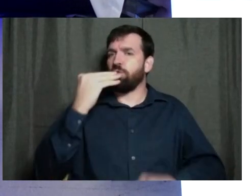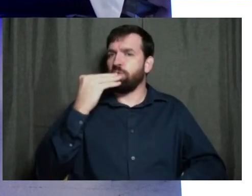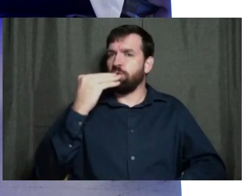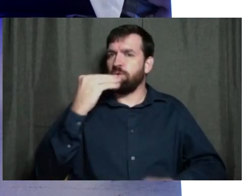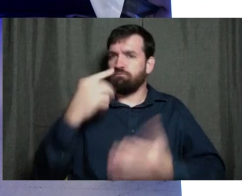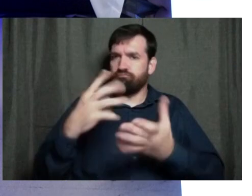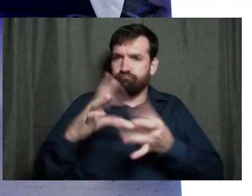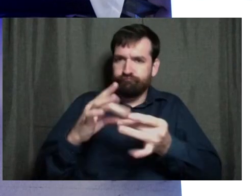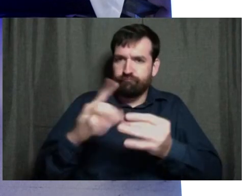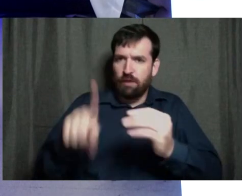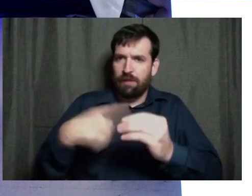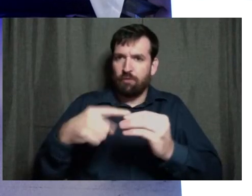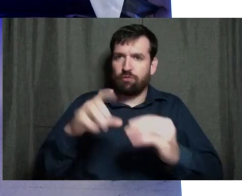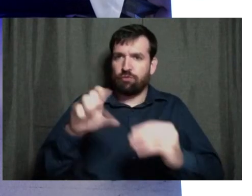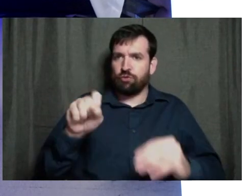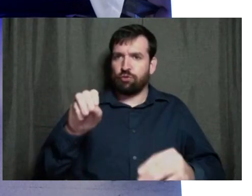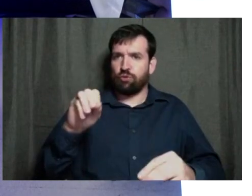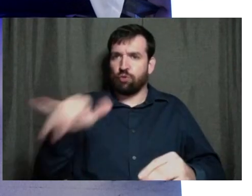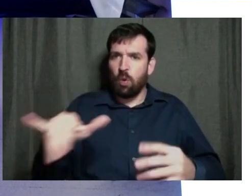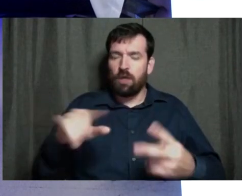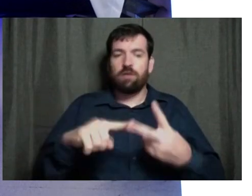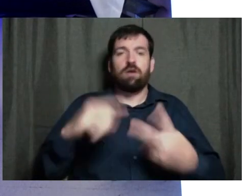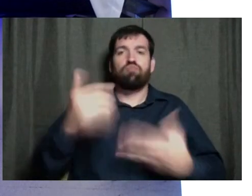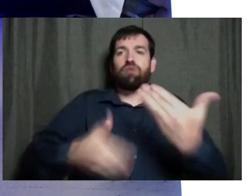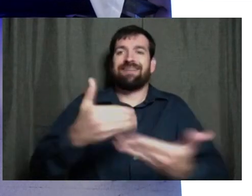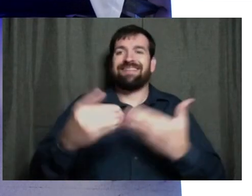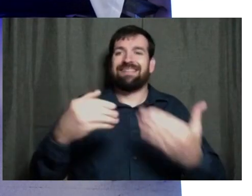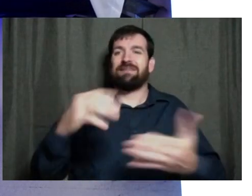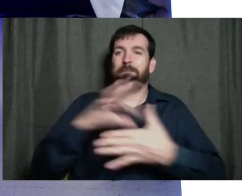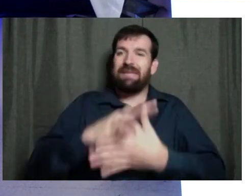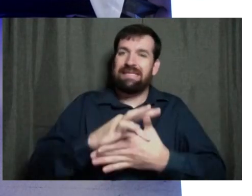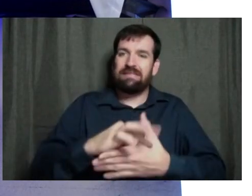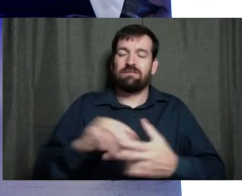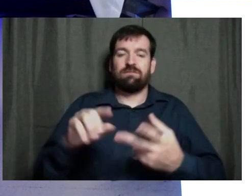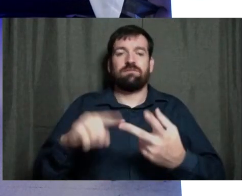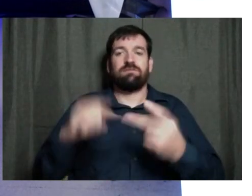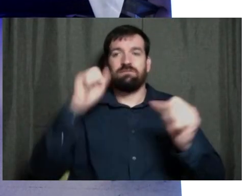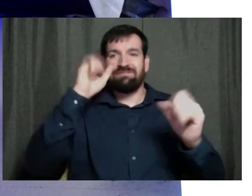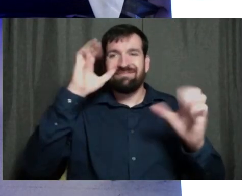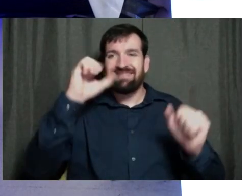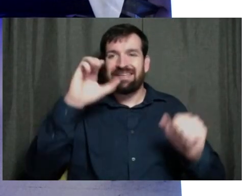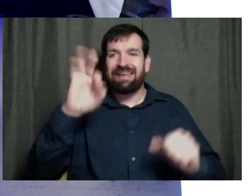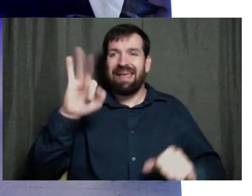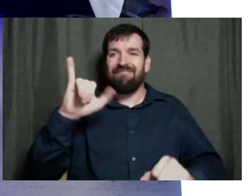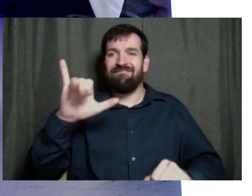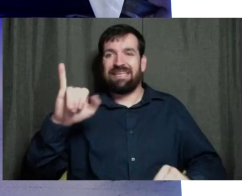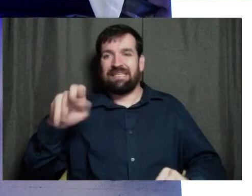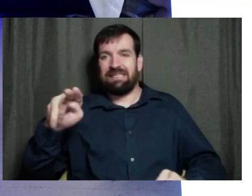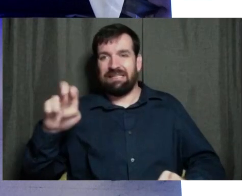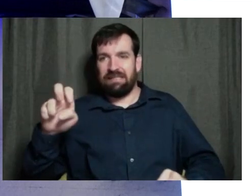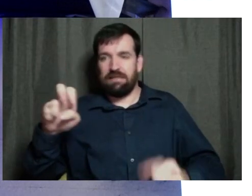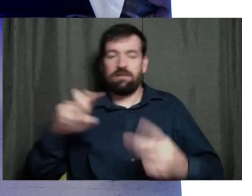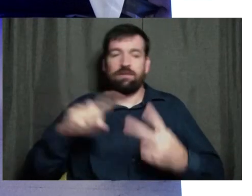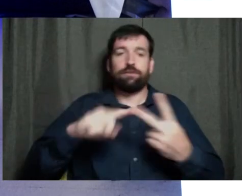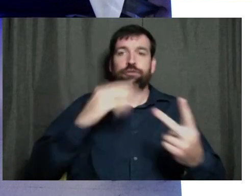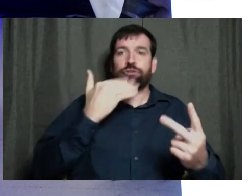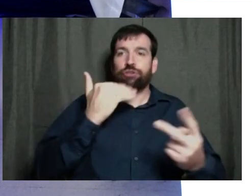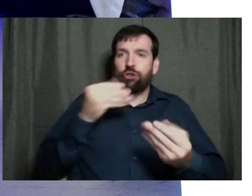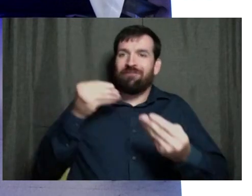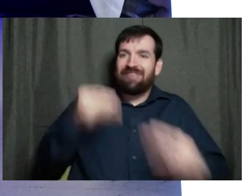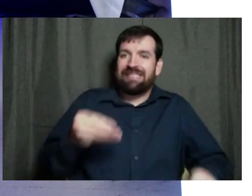soy, processed meats, caffeine being bad for breast health, sugar feeds